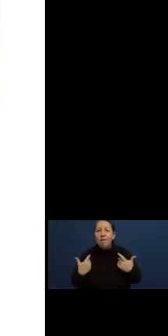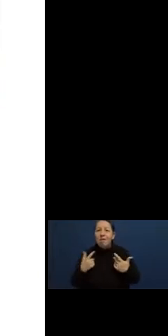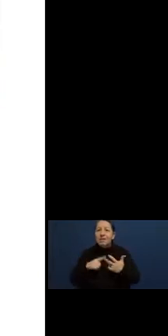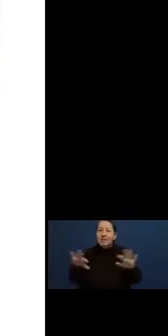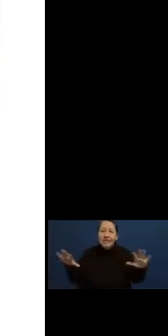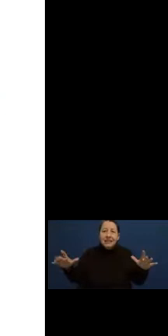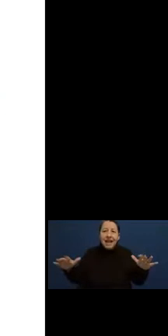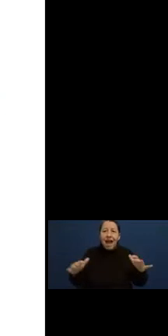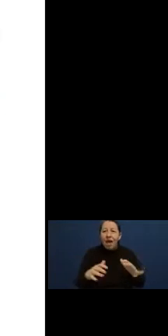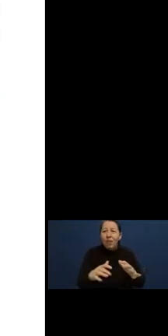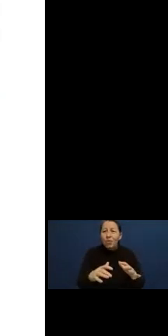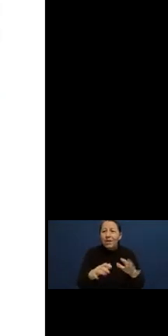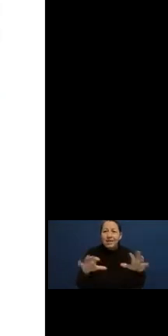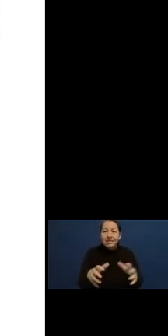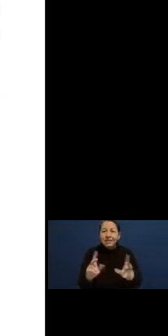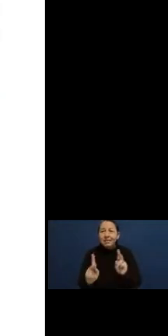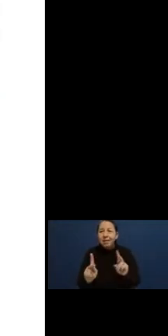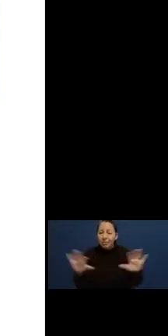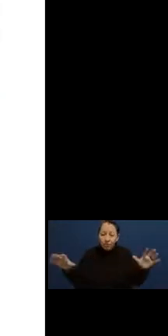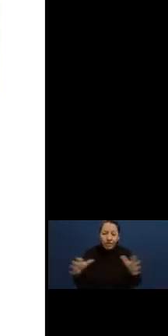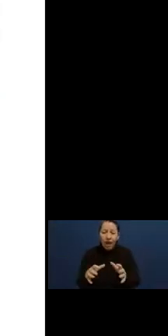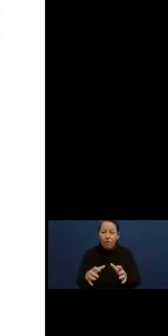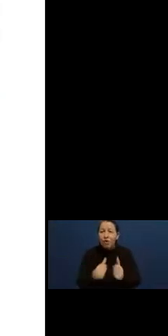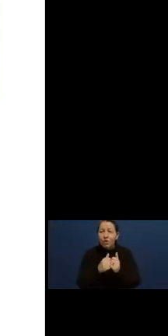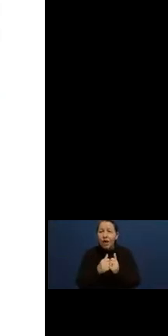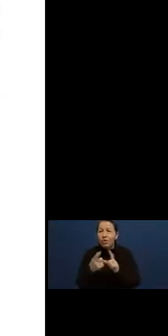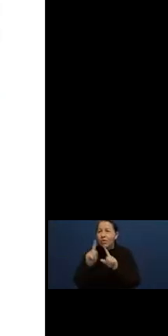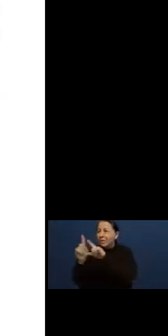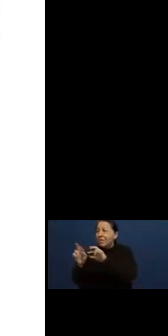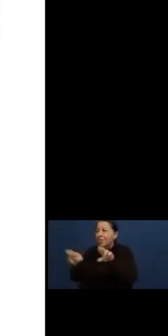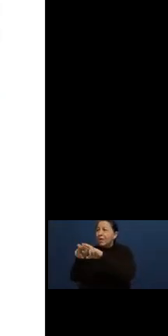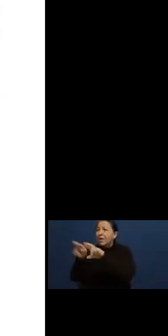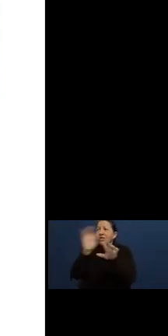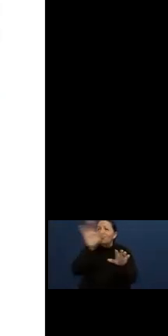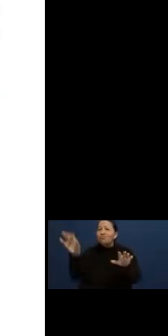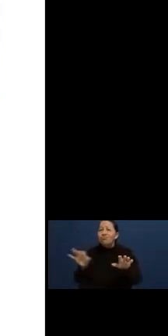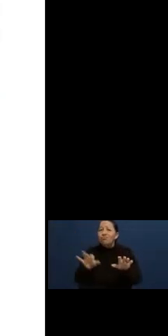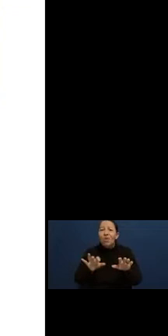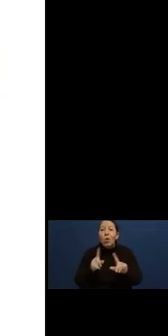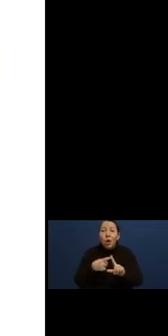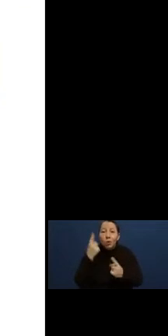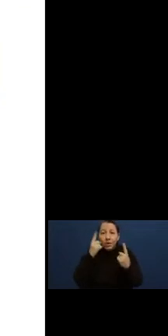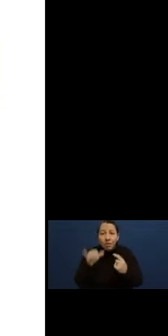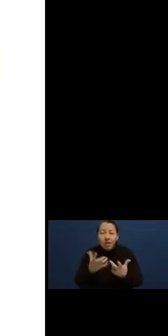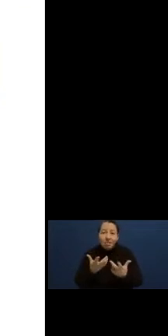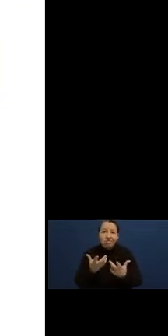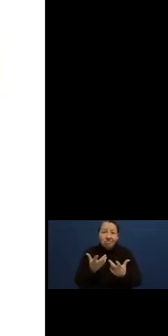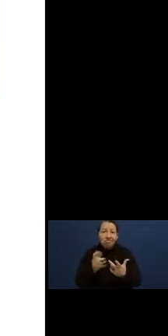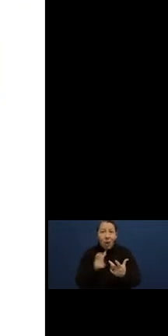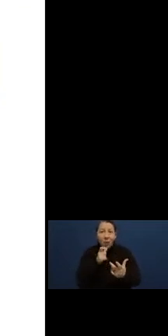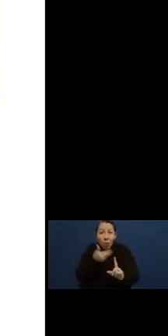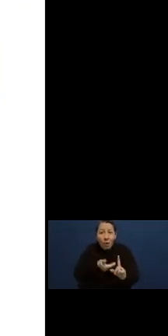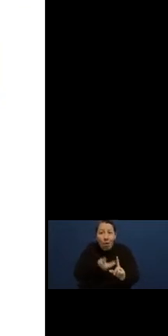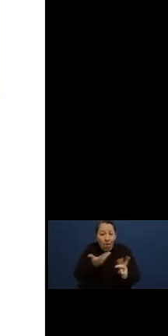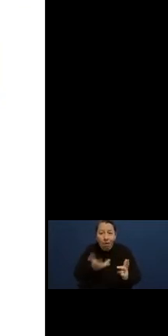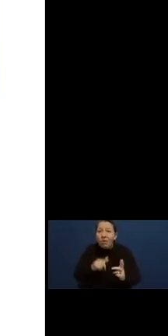And so when we think about that, those are what make us who we are. And those are the connections